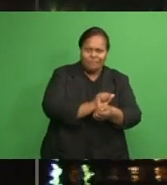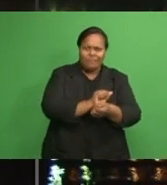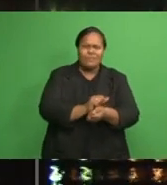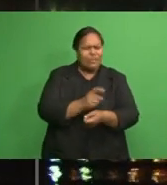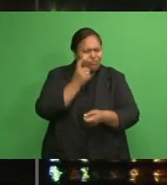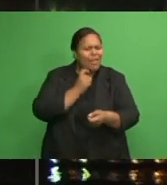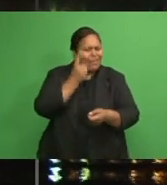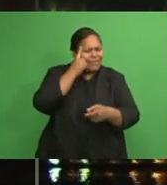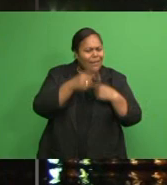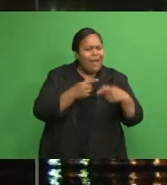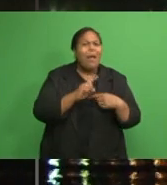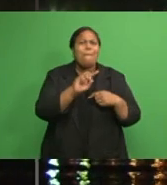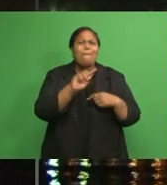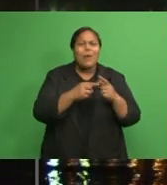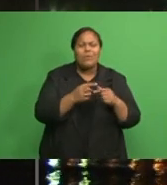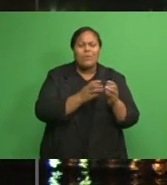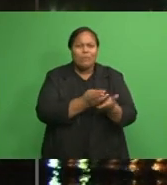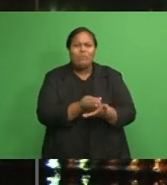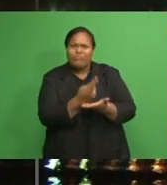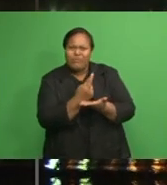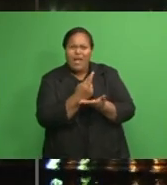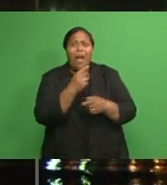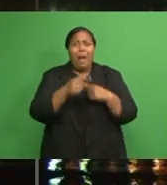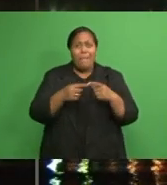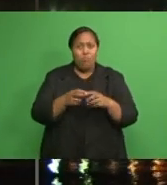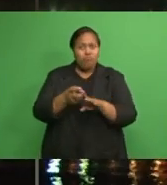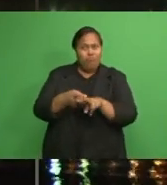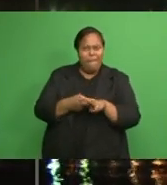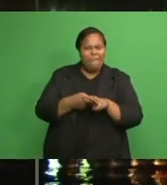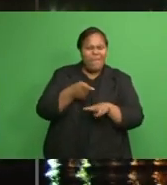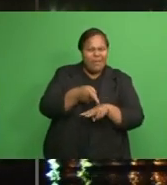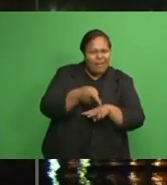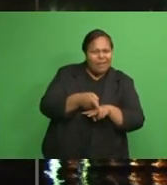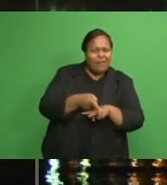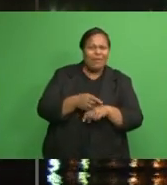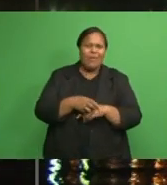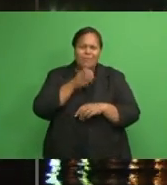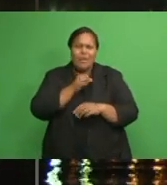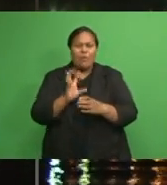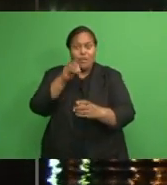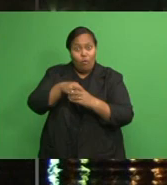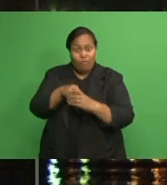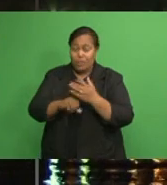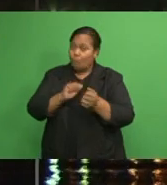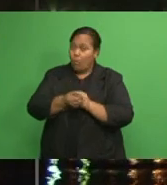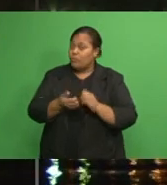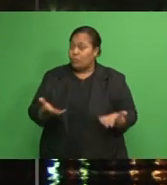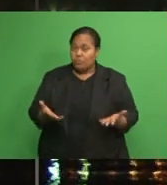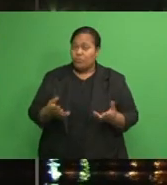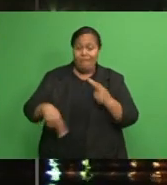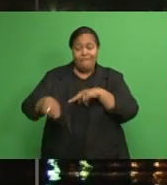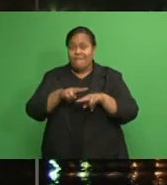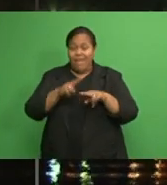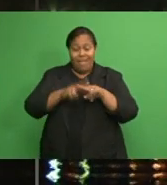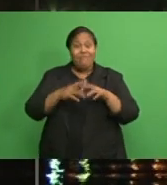rehabilitation program when it comes to sex offenders, especially those who had been involved in sports. The Fiji Women's Crisis Centre